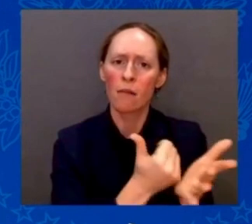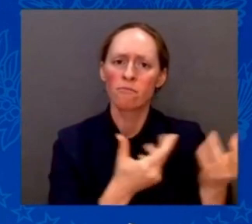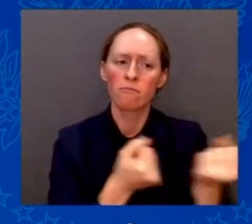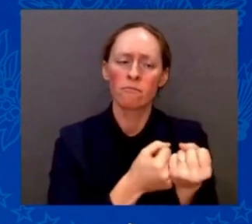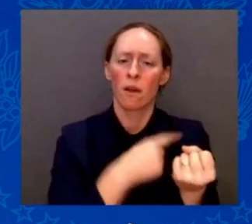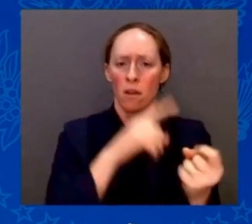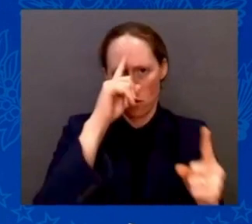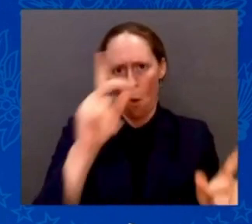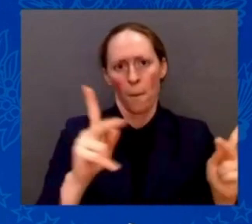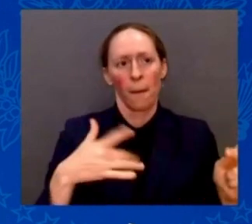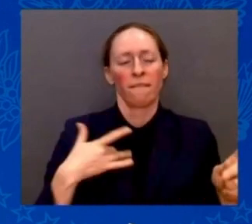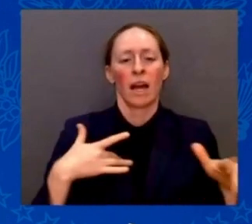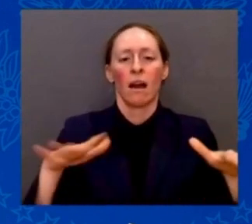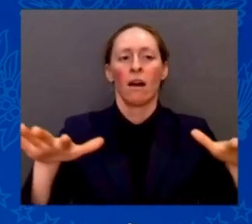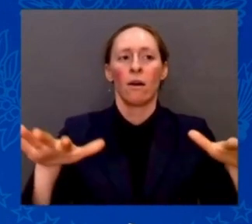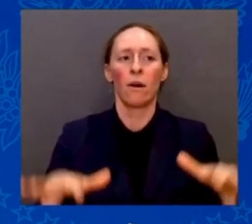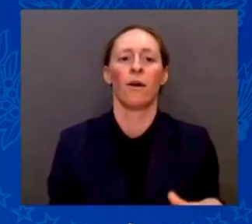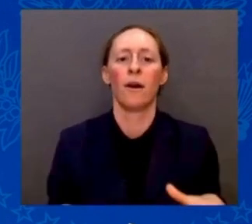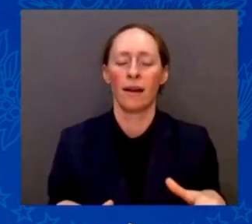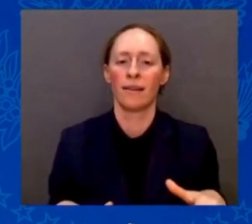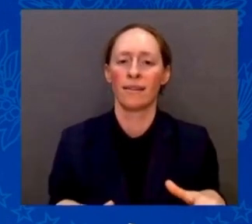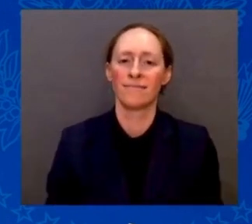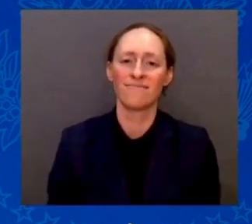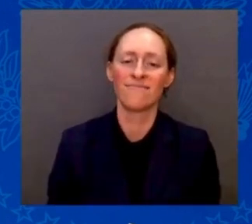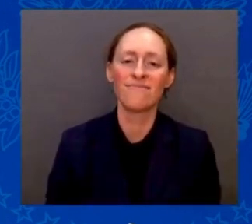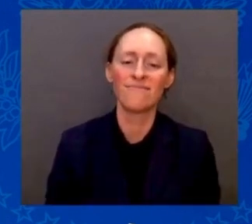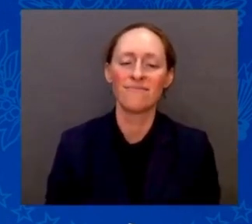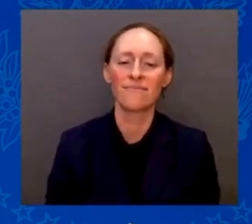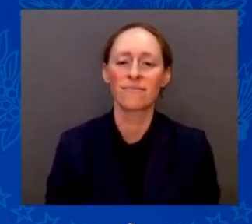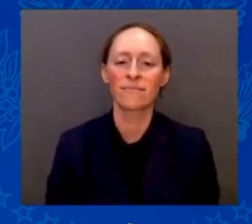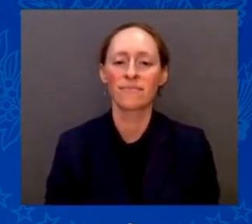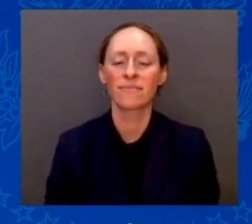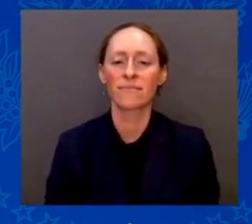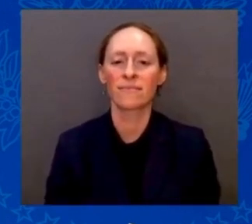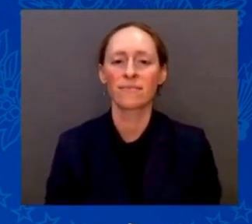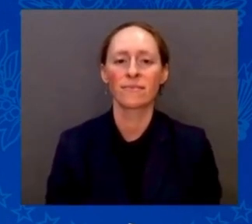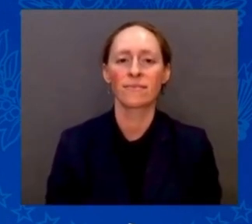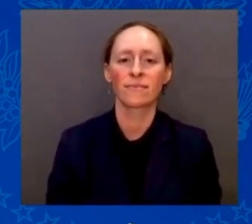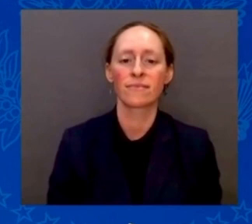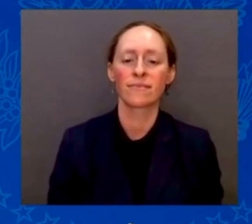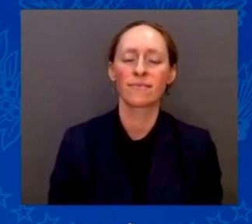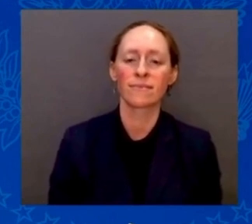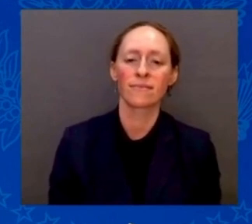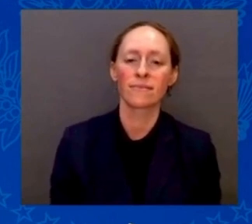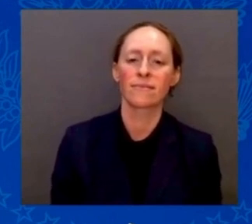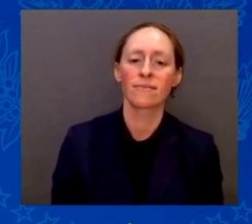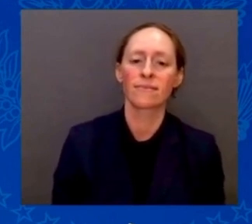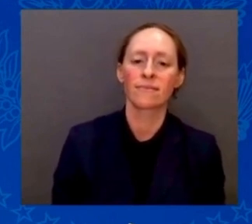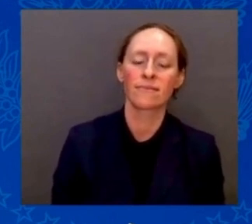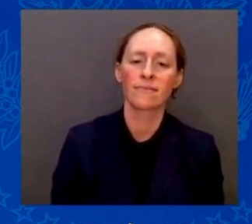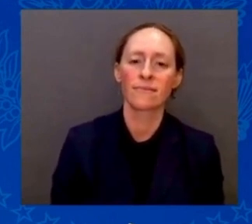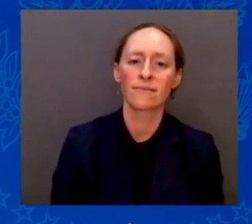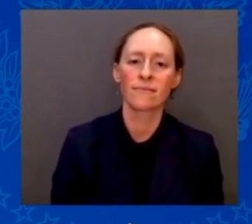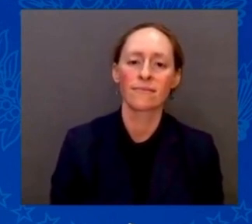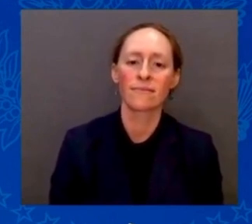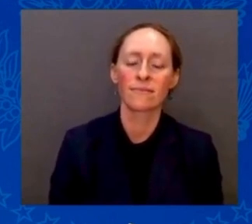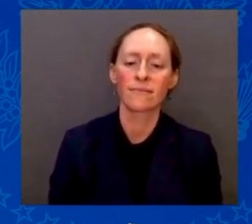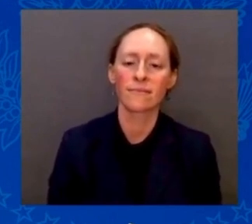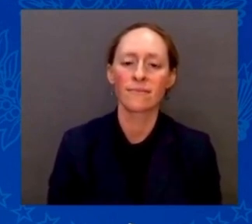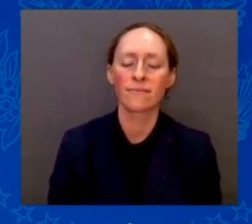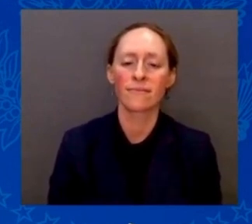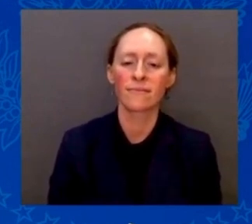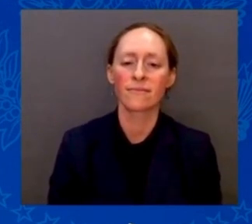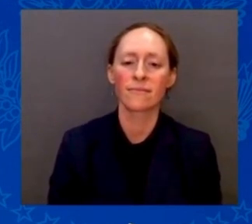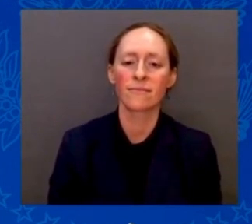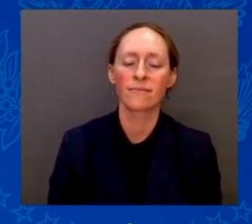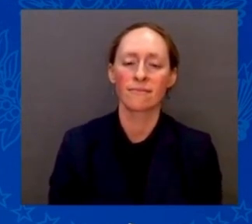of this room and go to the cabinet room of our meeting in just a few minutes. And as an example of our commitment, we're not only building back, but